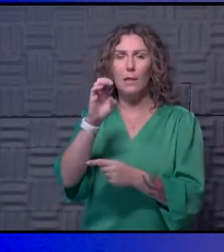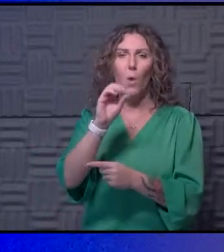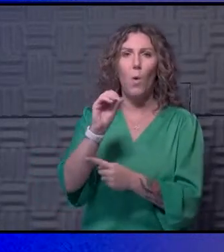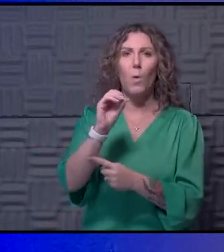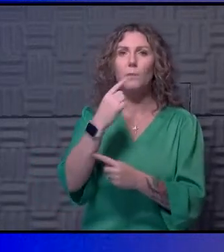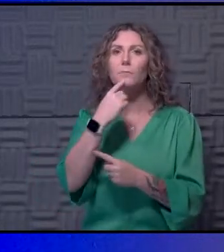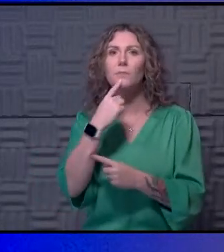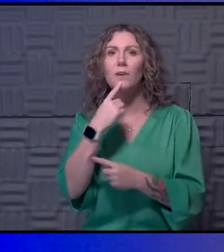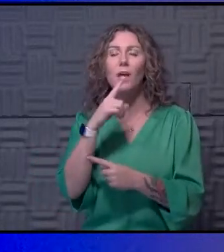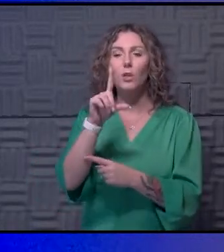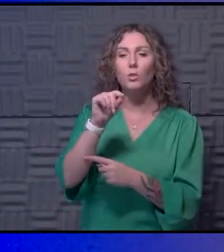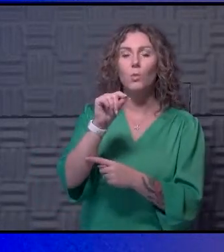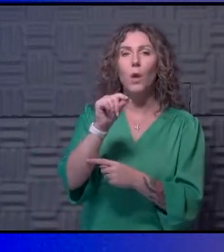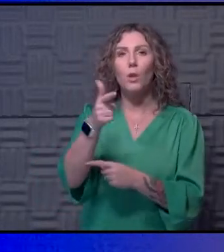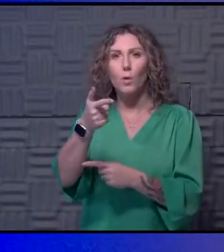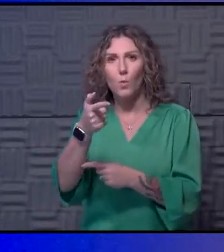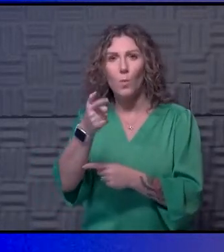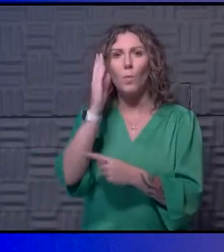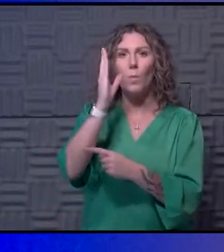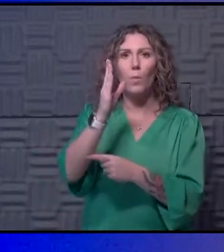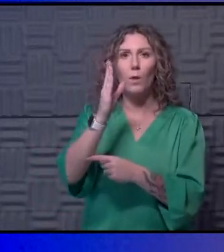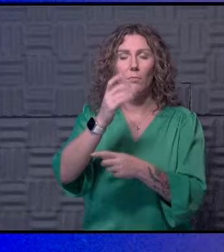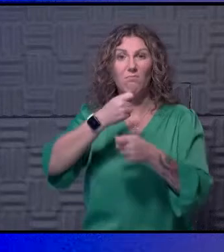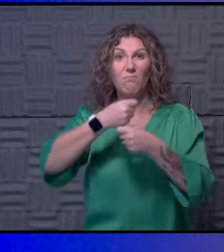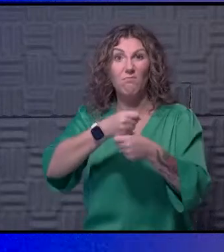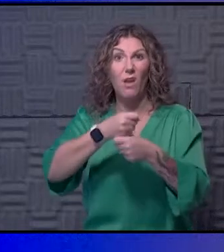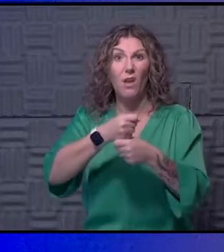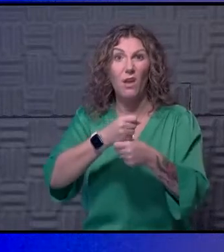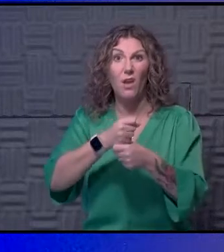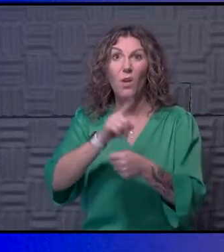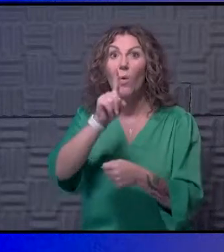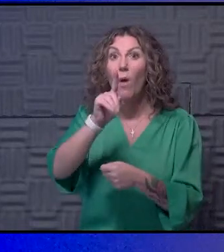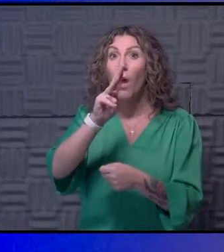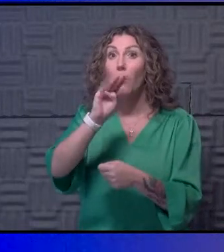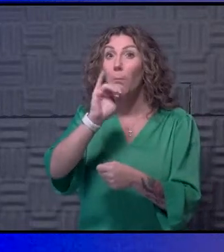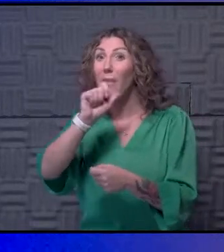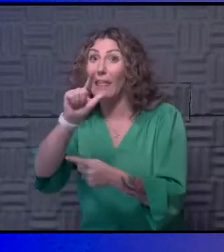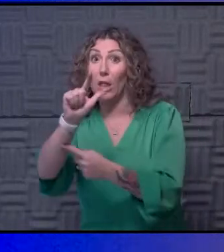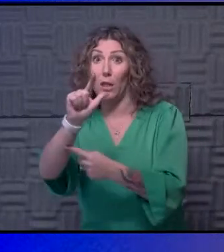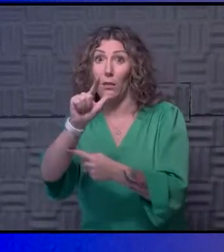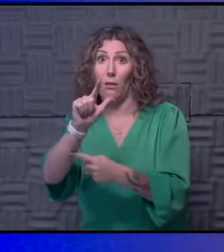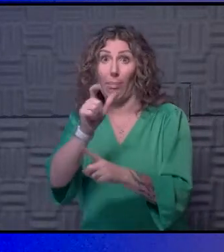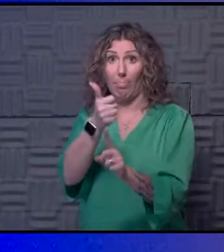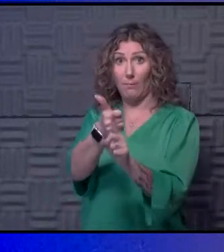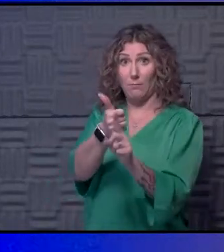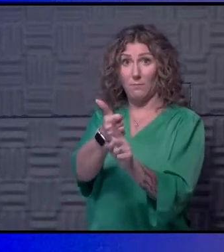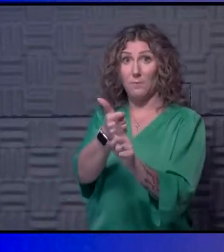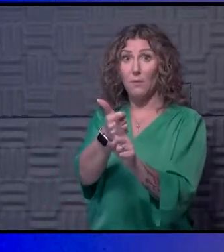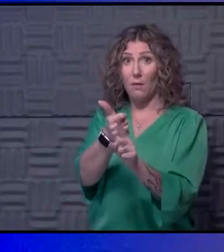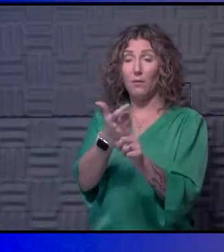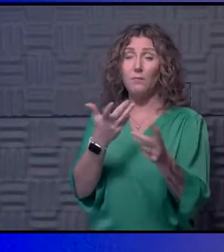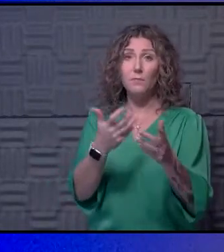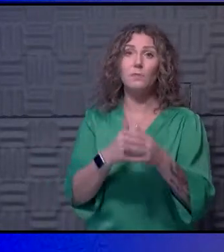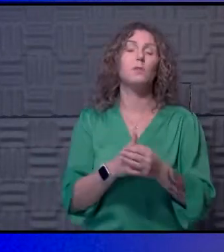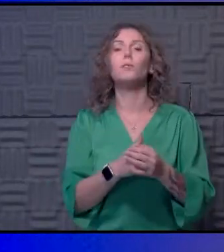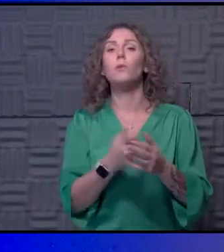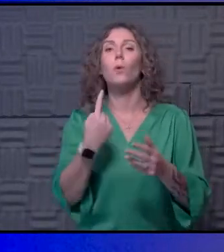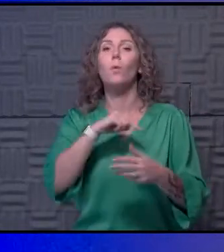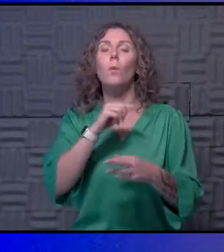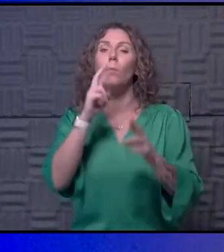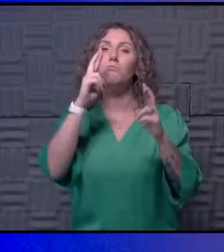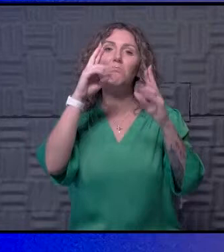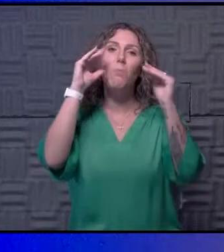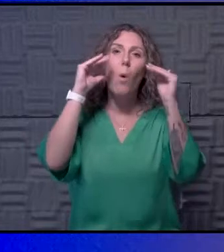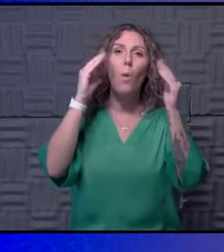in 2021, though, they are going to be making 1 billion doses just themselves. So we hope here in Kansas we'll